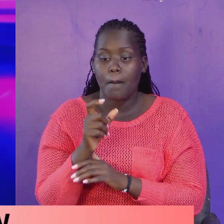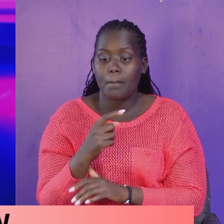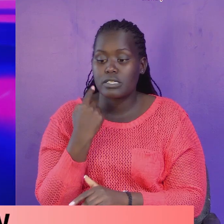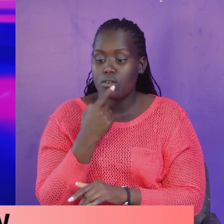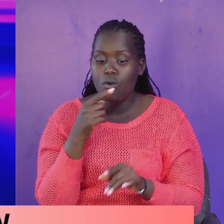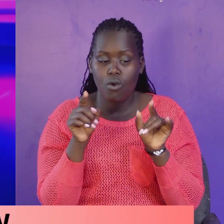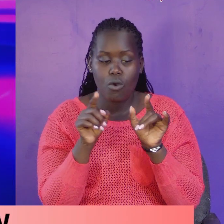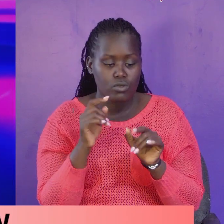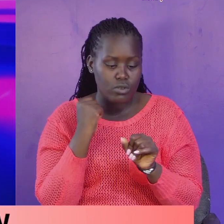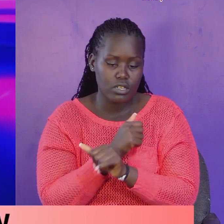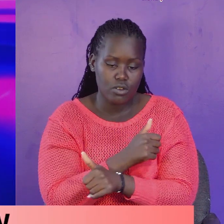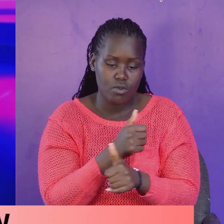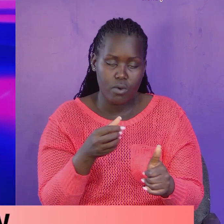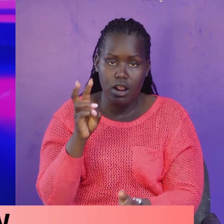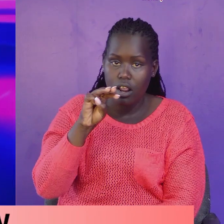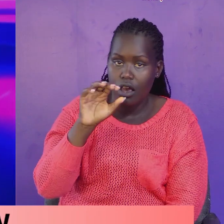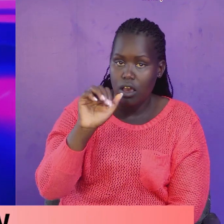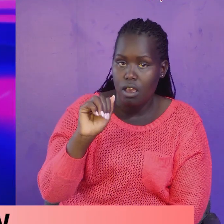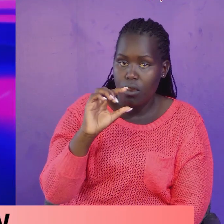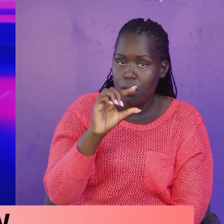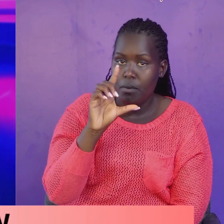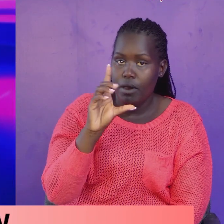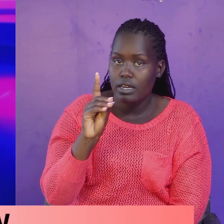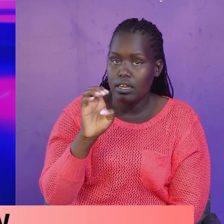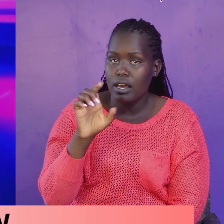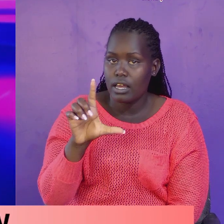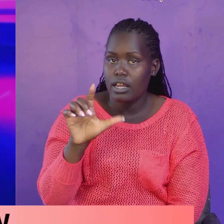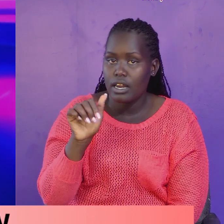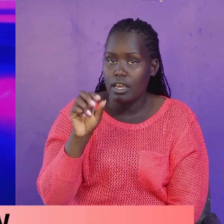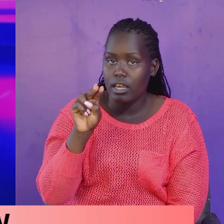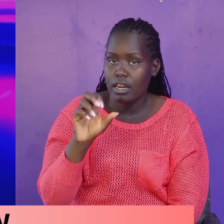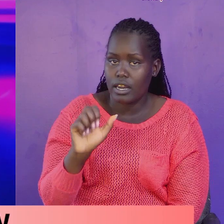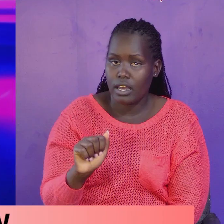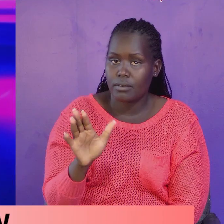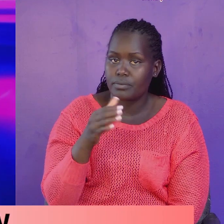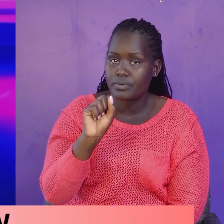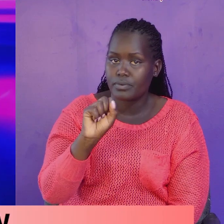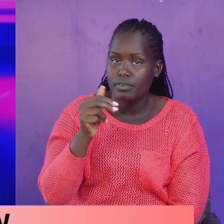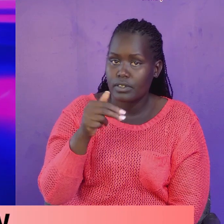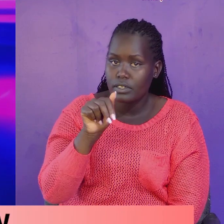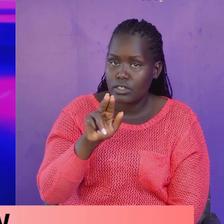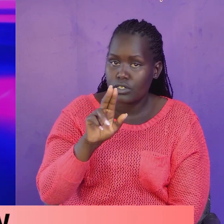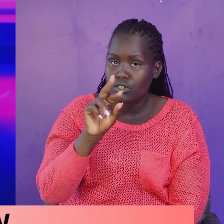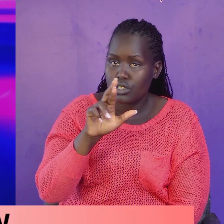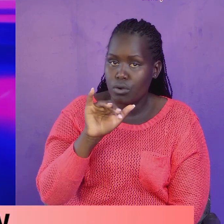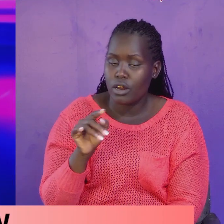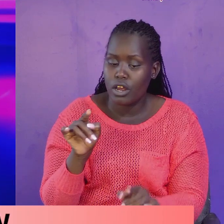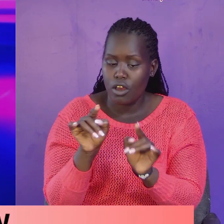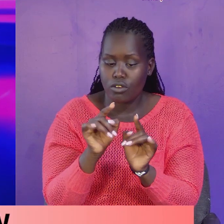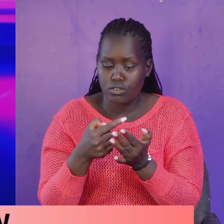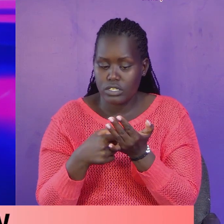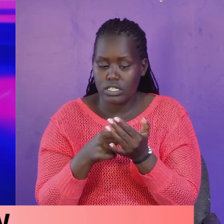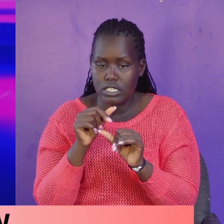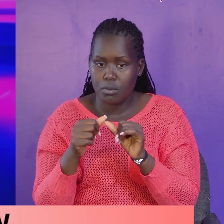performed very well, Magdalena Shauri. Yes. And just to talk about this